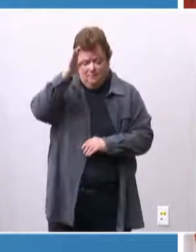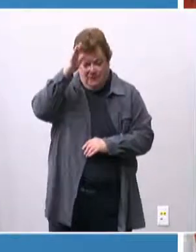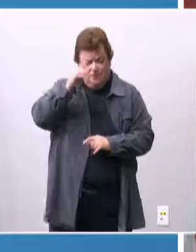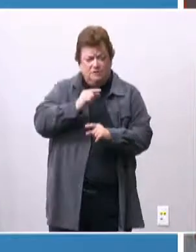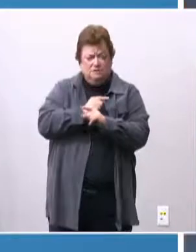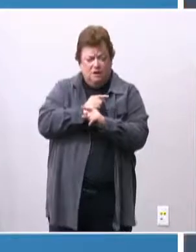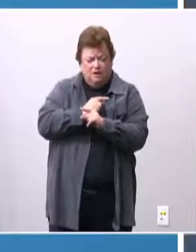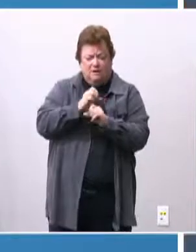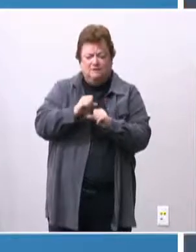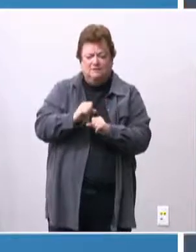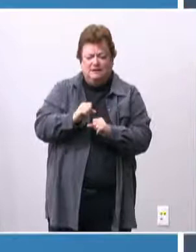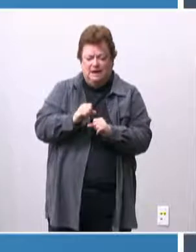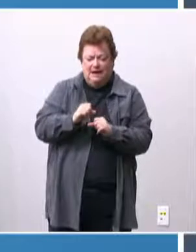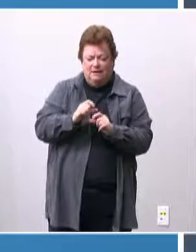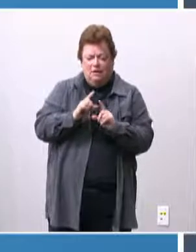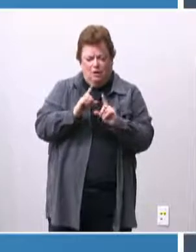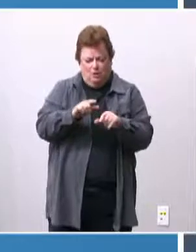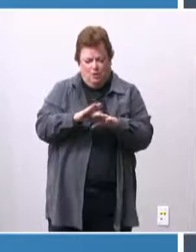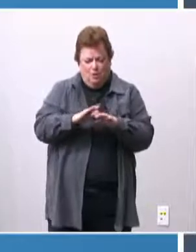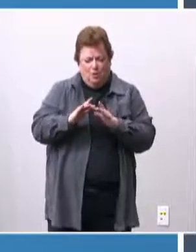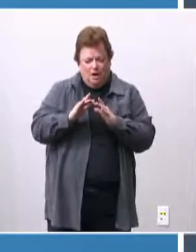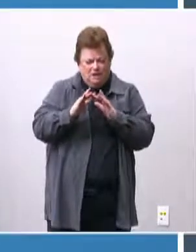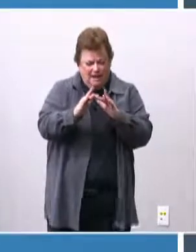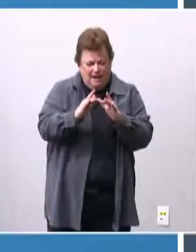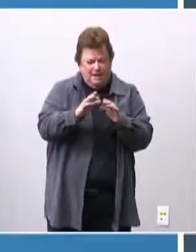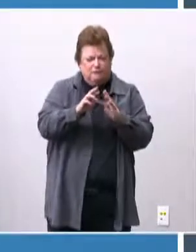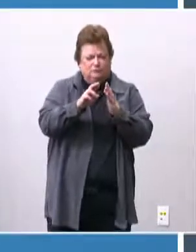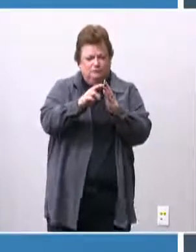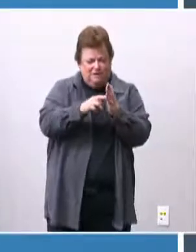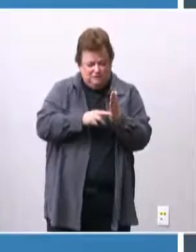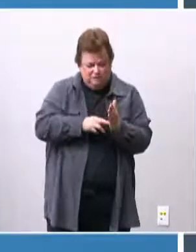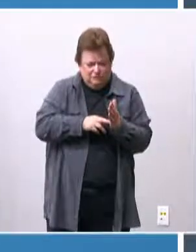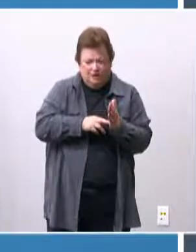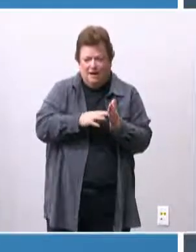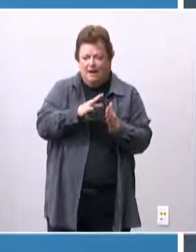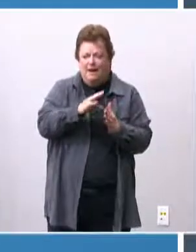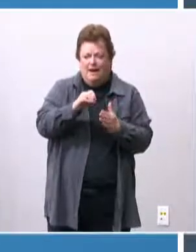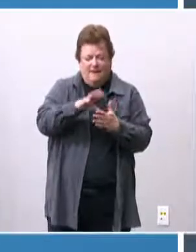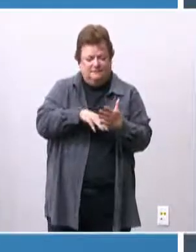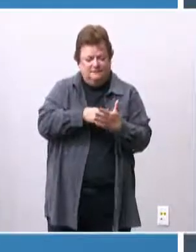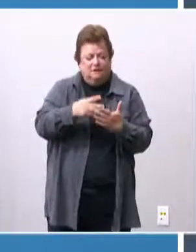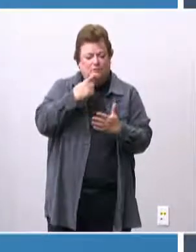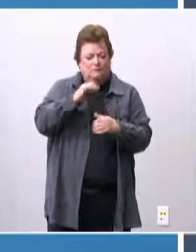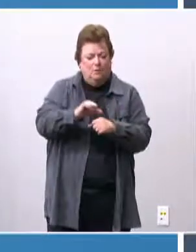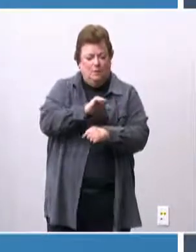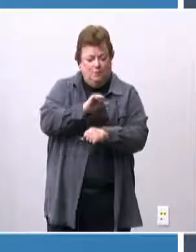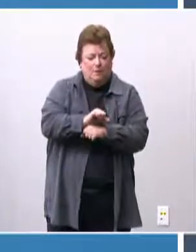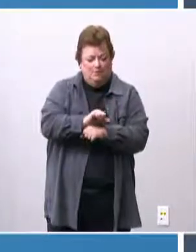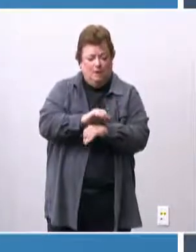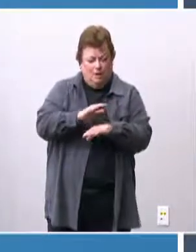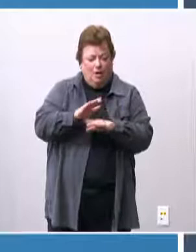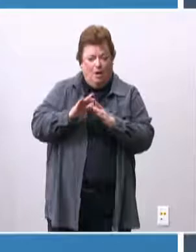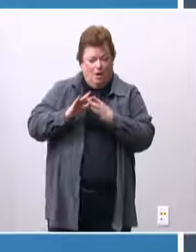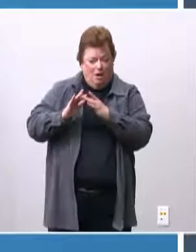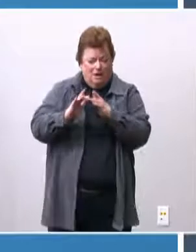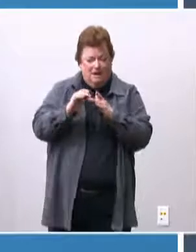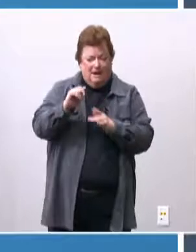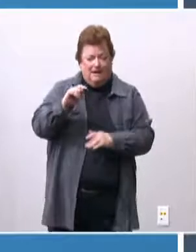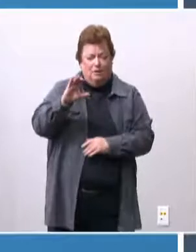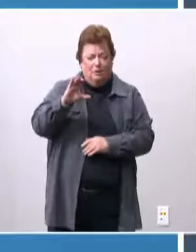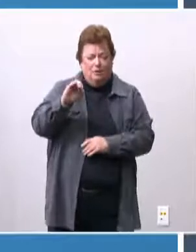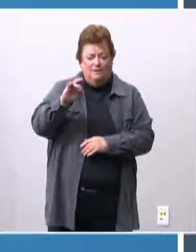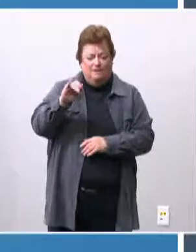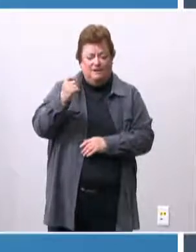guardians can complete the quick and simple registration process and schedule an appointment online at